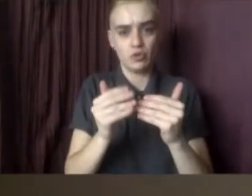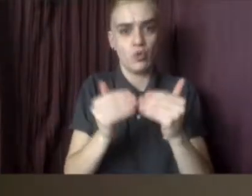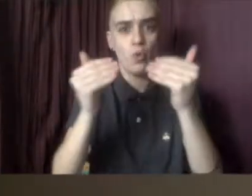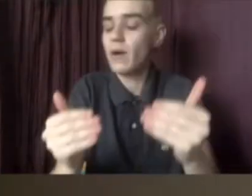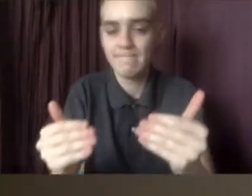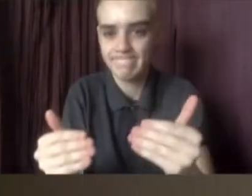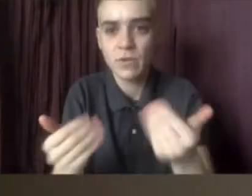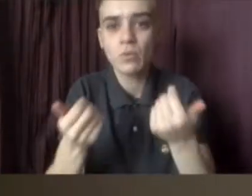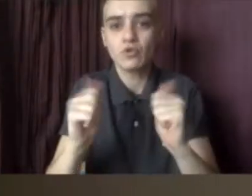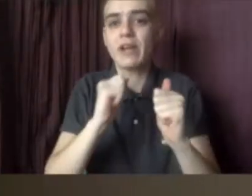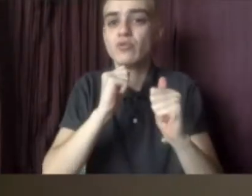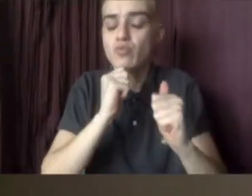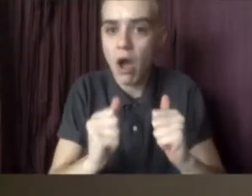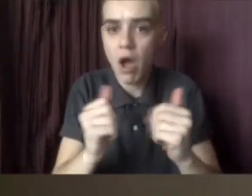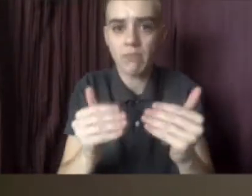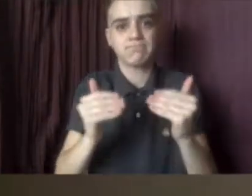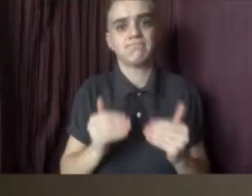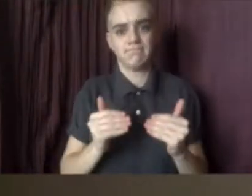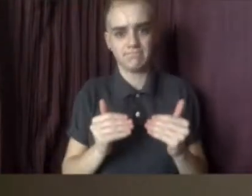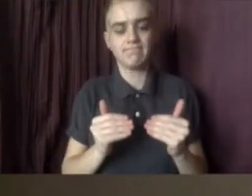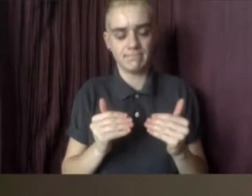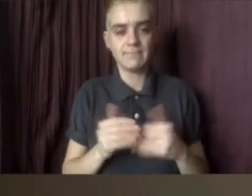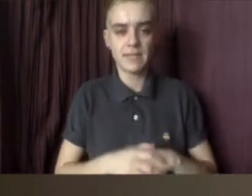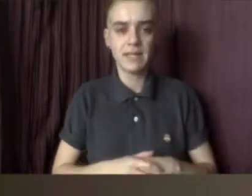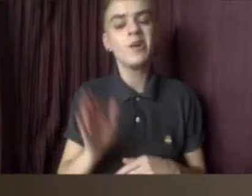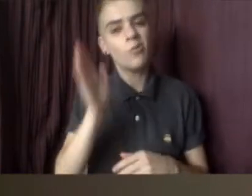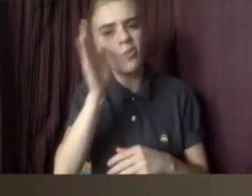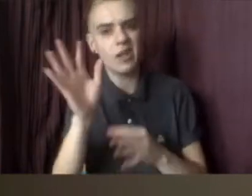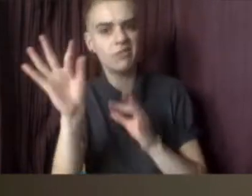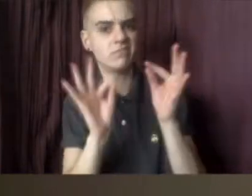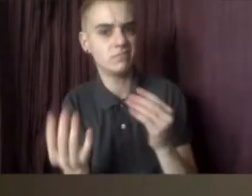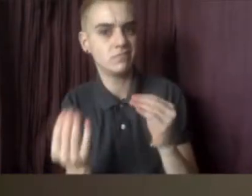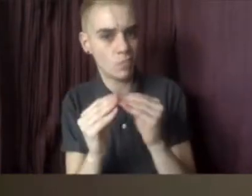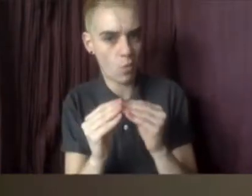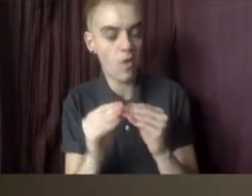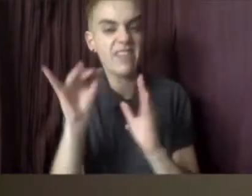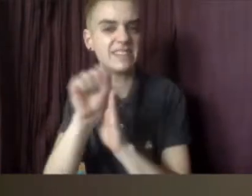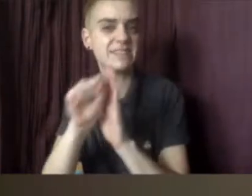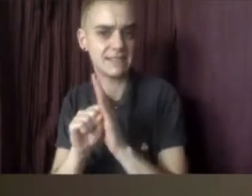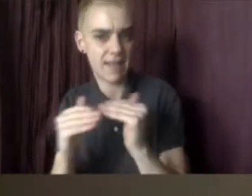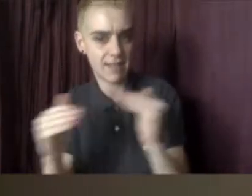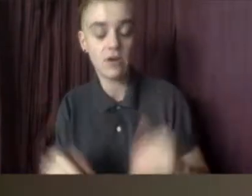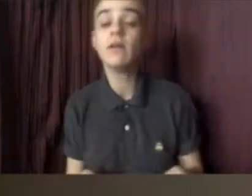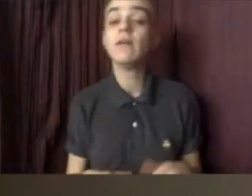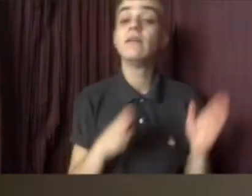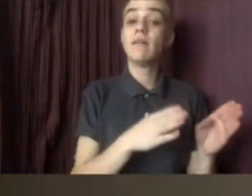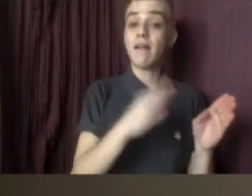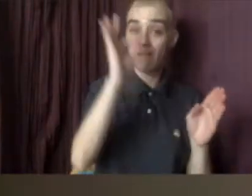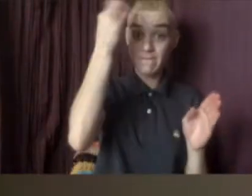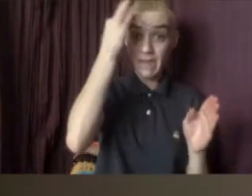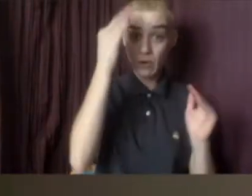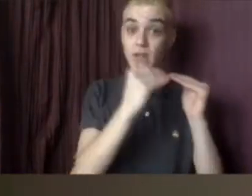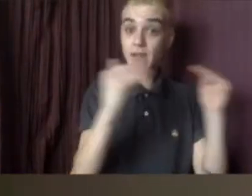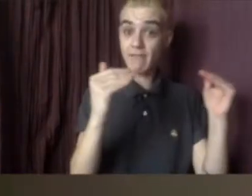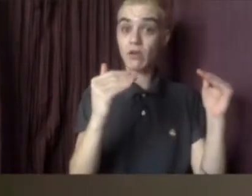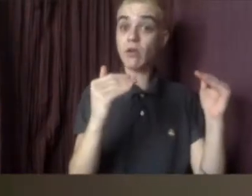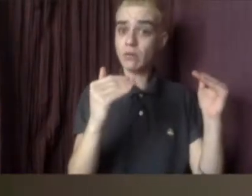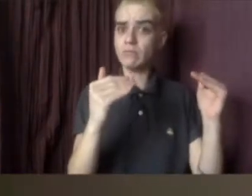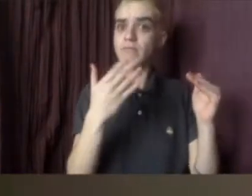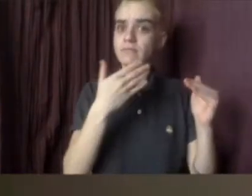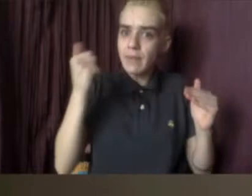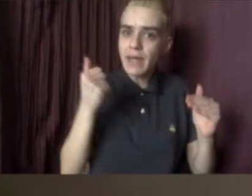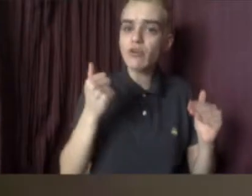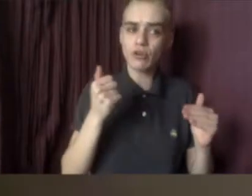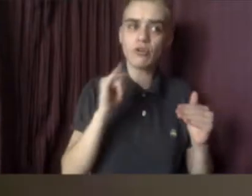Act to make voting safer, more accessible for all voters. So when it comes to federal voting reforms,